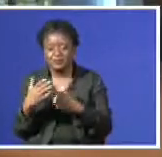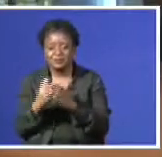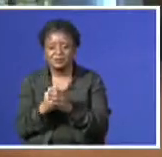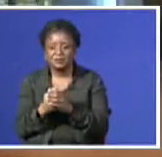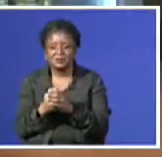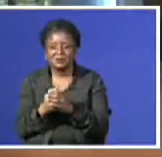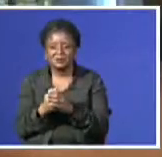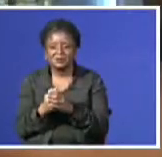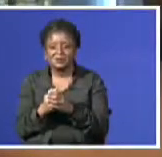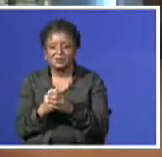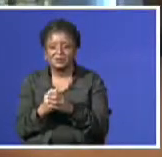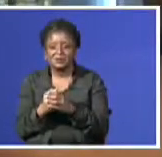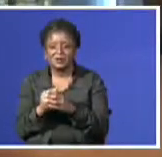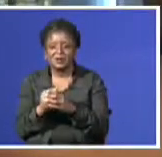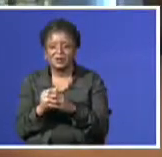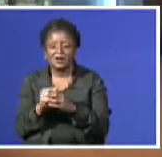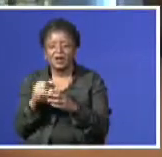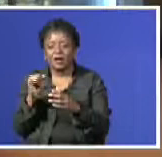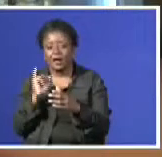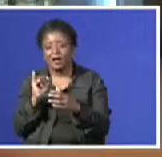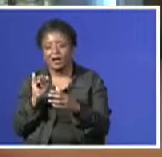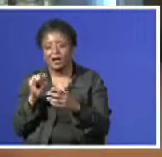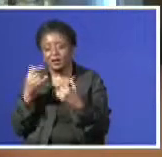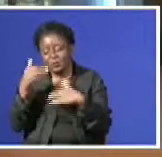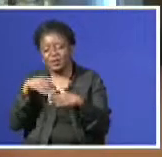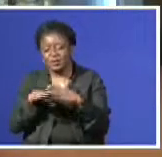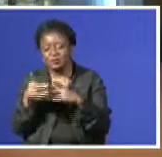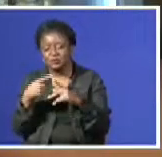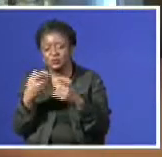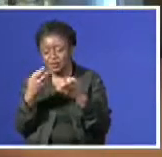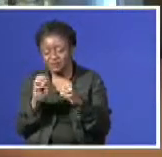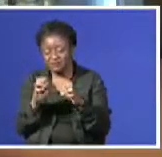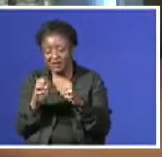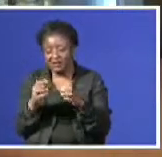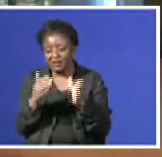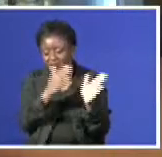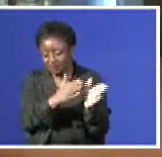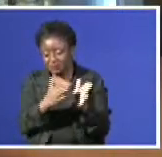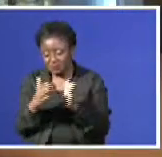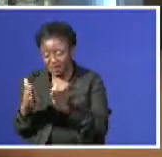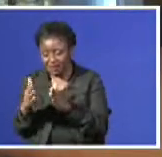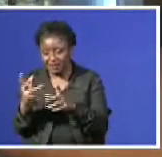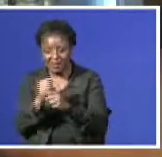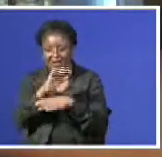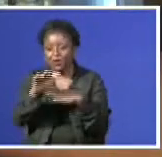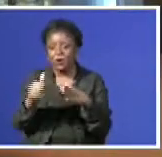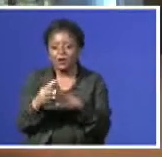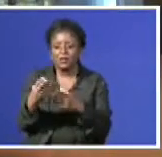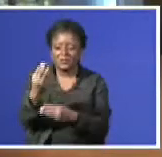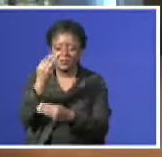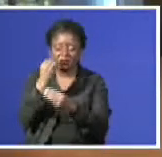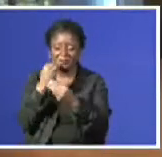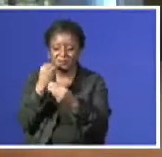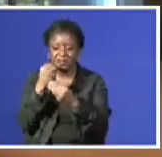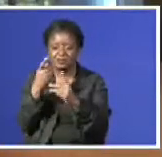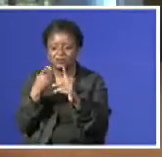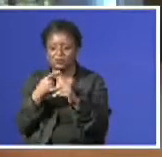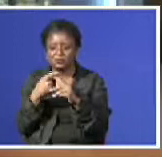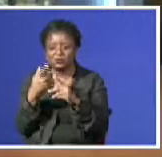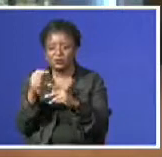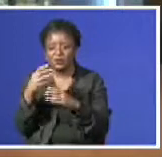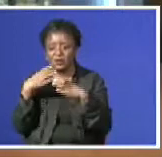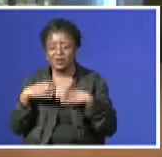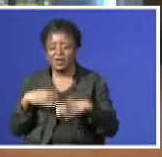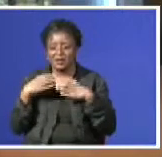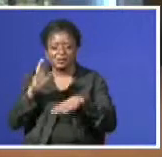Went into the event, the logistics behind getting all of the meals to the patrons on time. We had